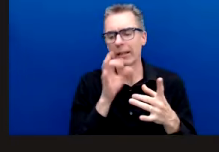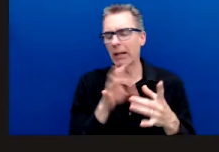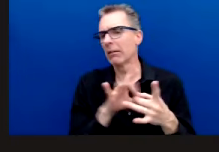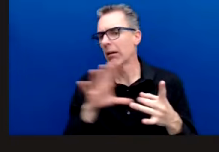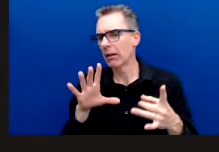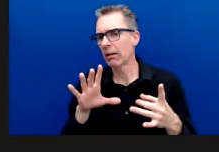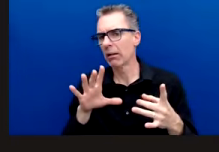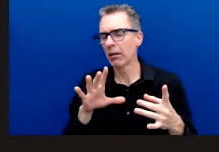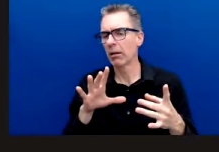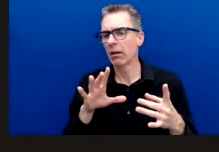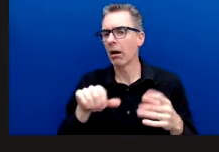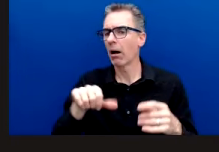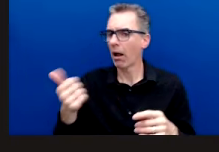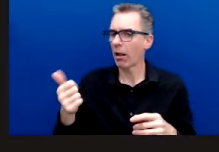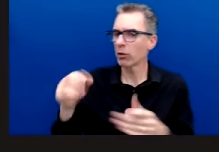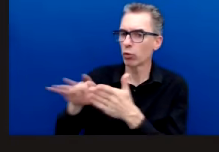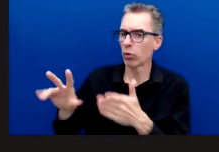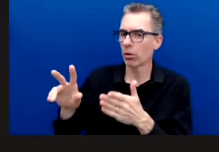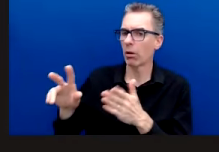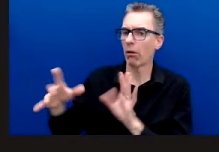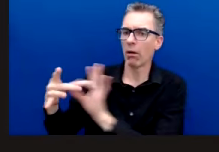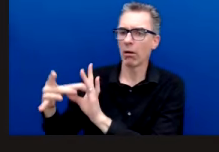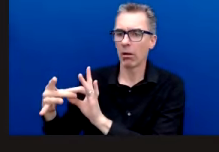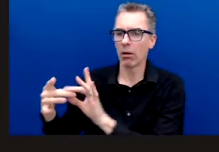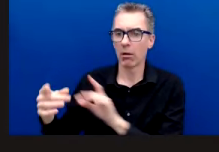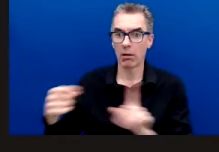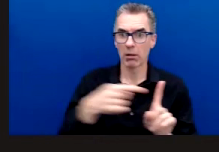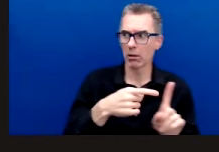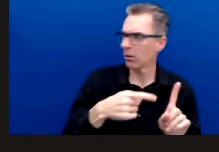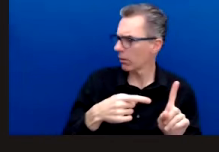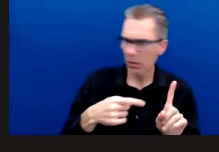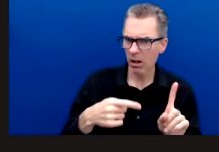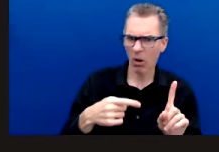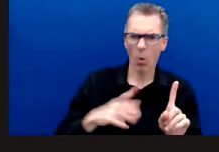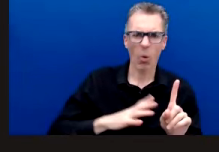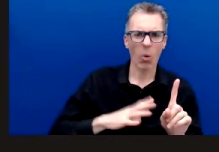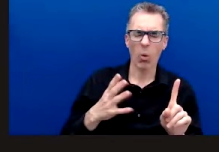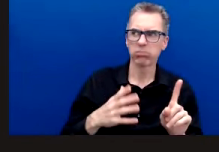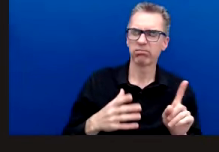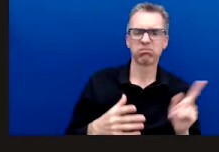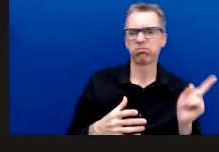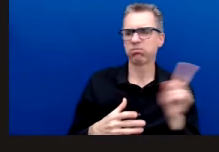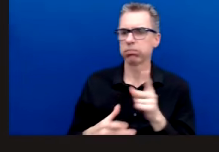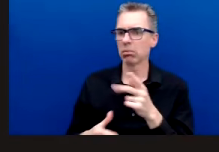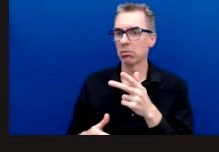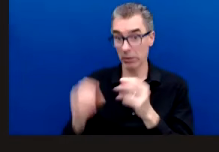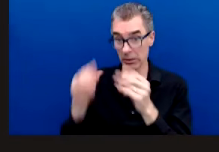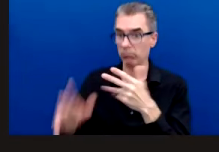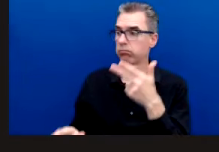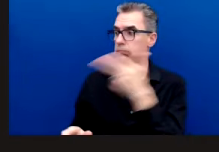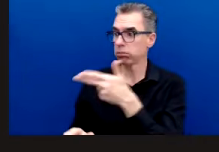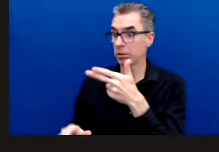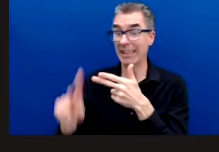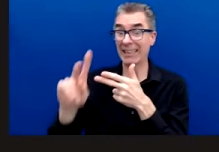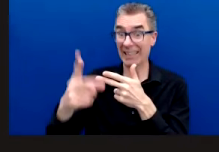a romantic relationship with a second student. The first student came back, shot the professor, and then went to shoot the second